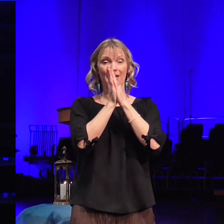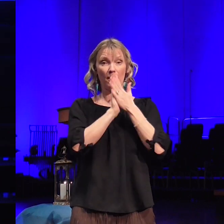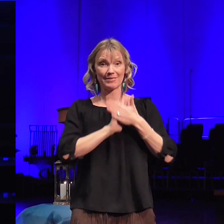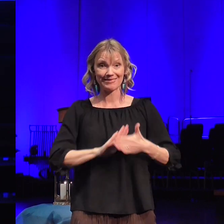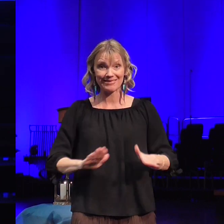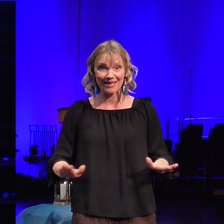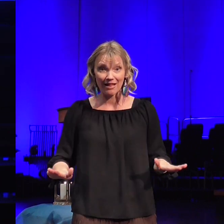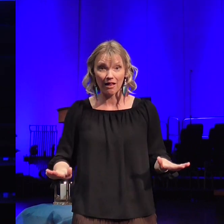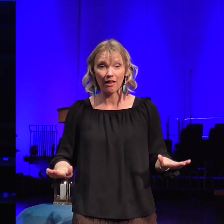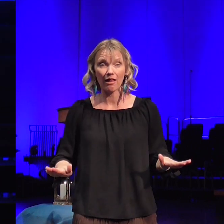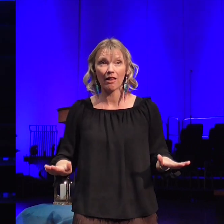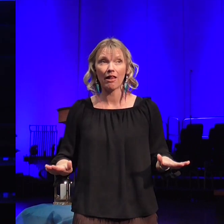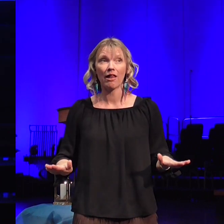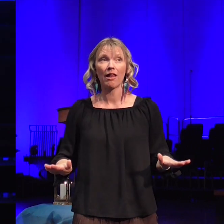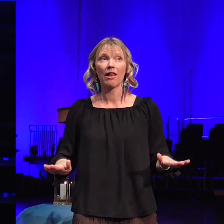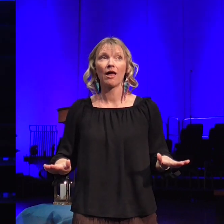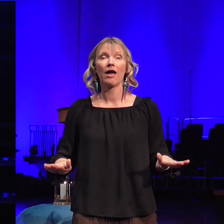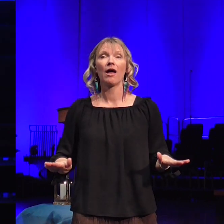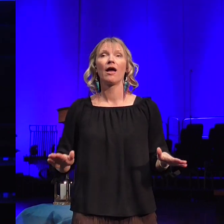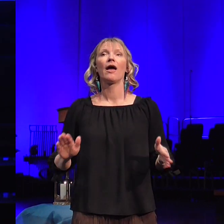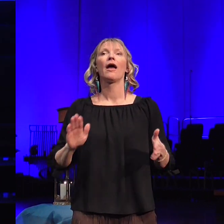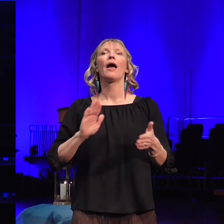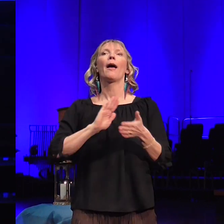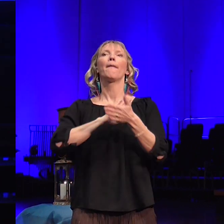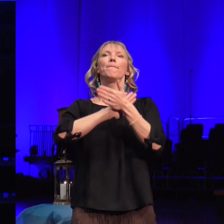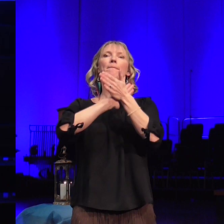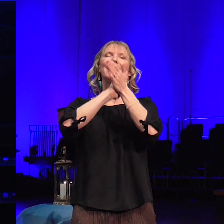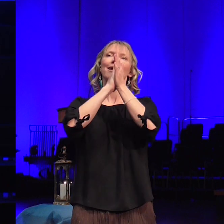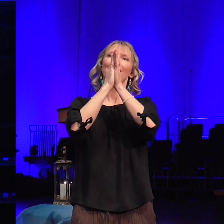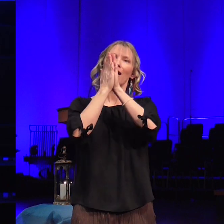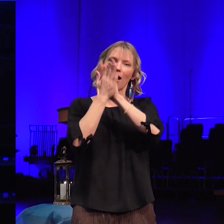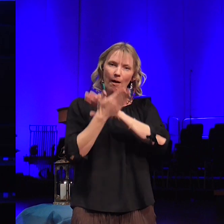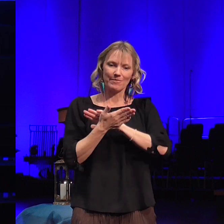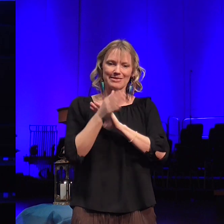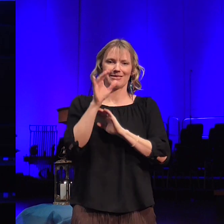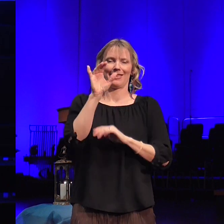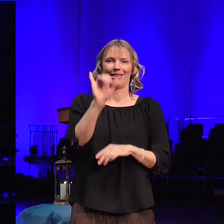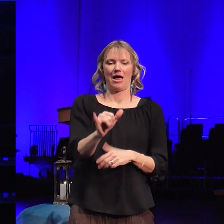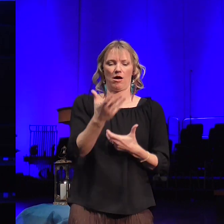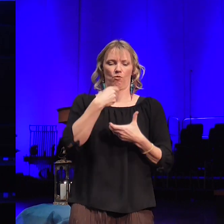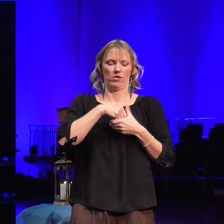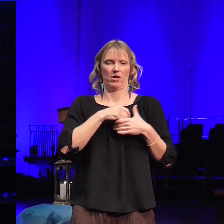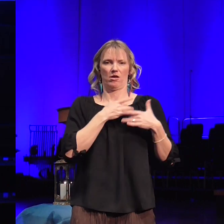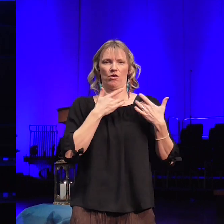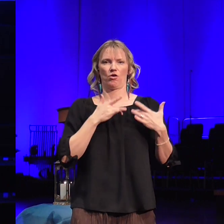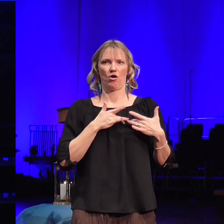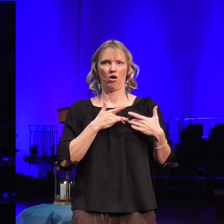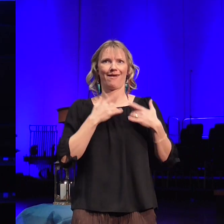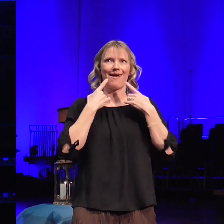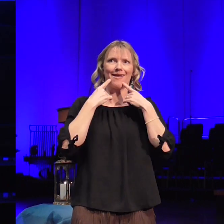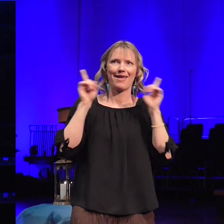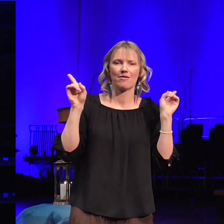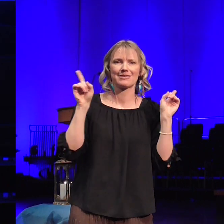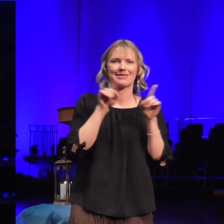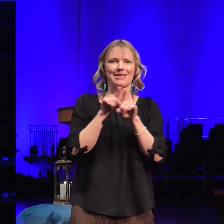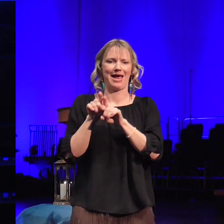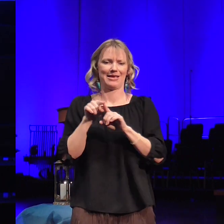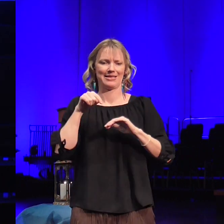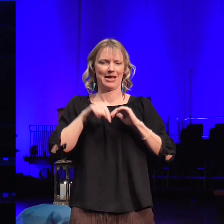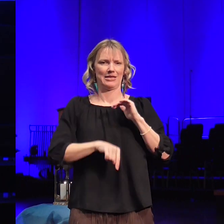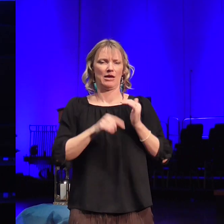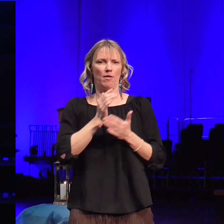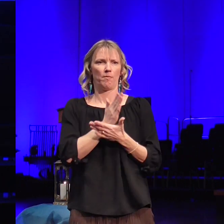becomes that resonance in our hearts. It announces itself as that deeper peace. And this